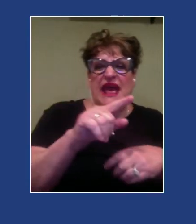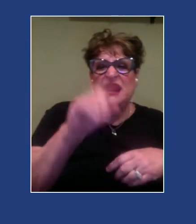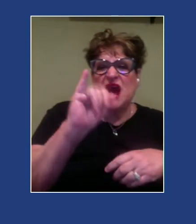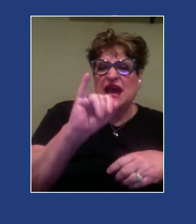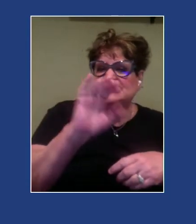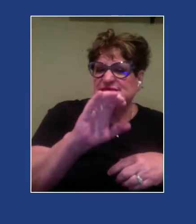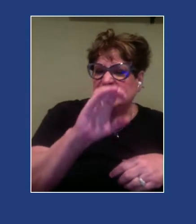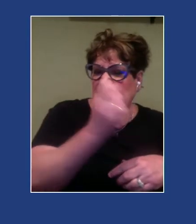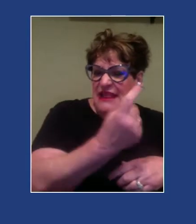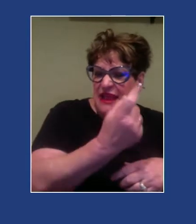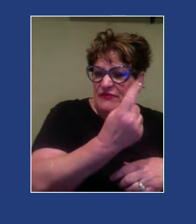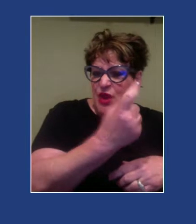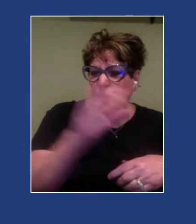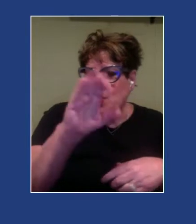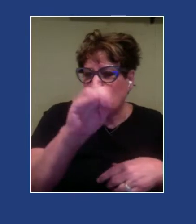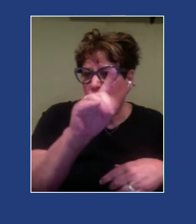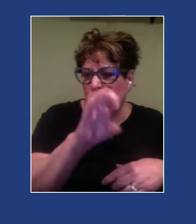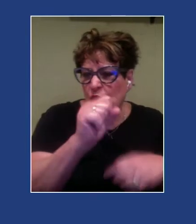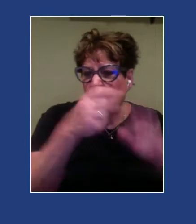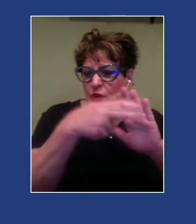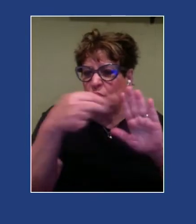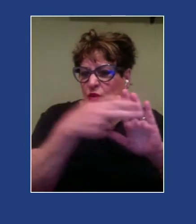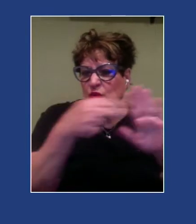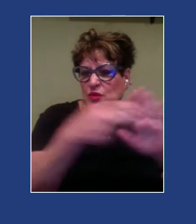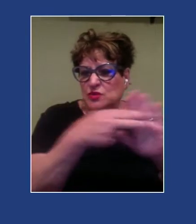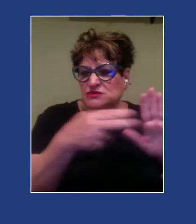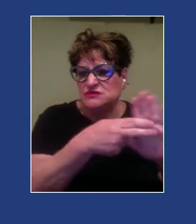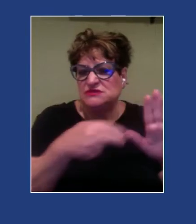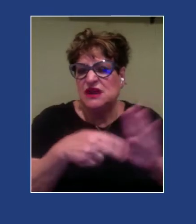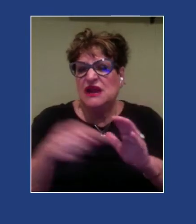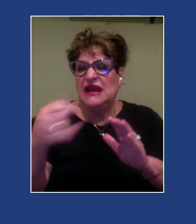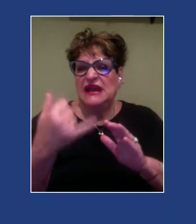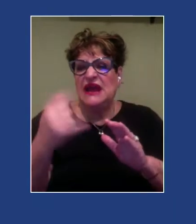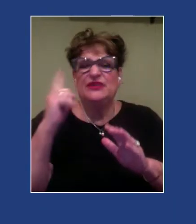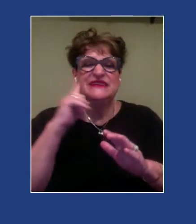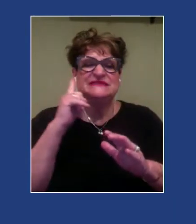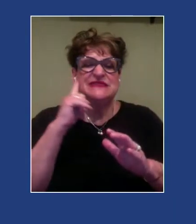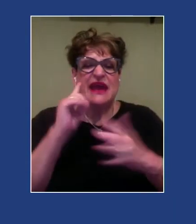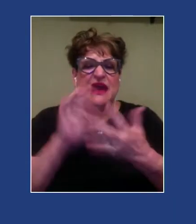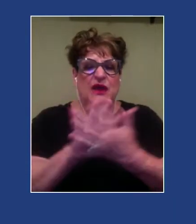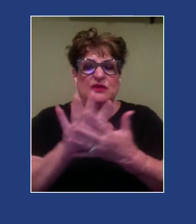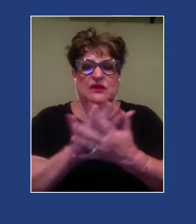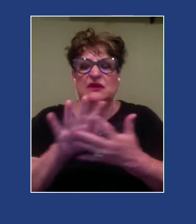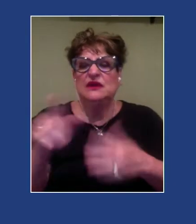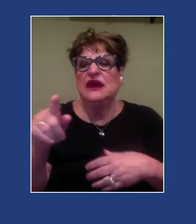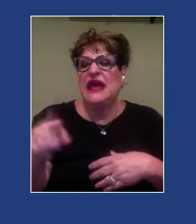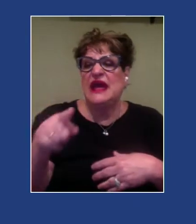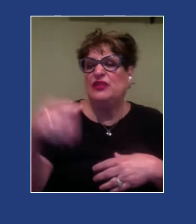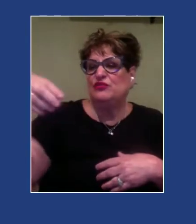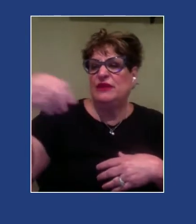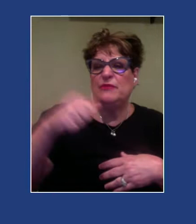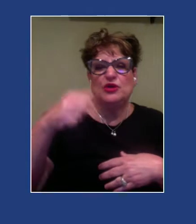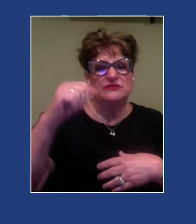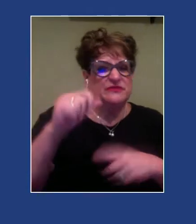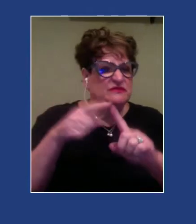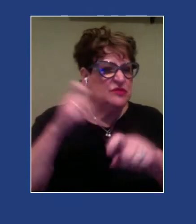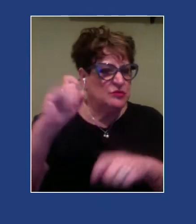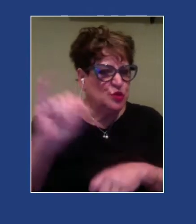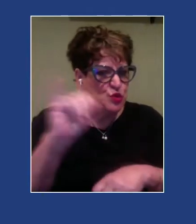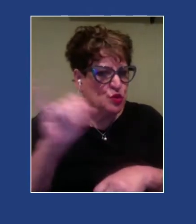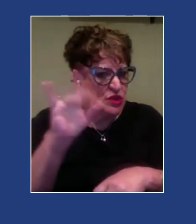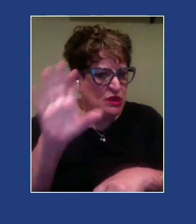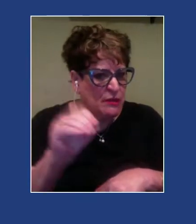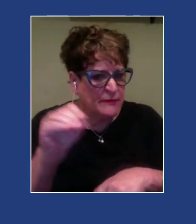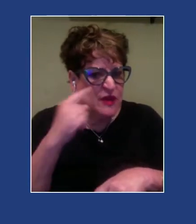ICD-11 that factor influencing status and still reimbursement by third-party payers for care. I have time in my week where